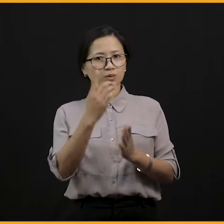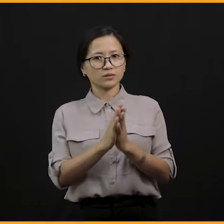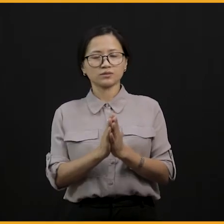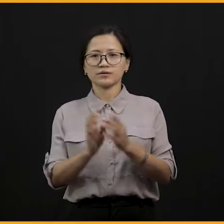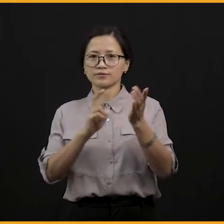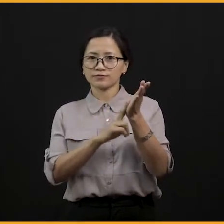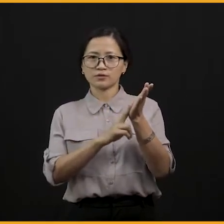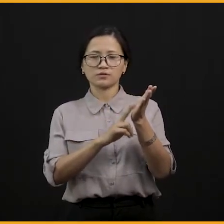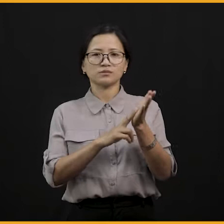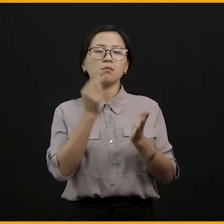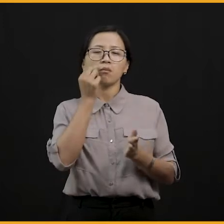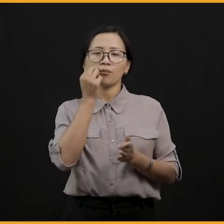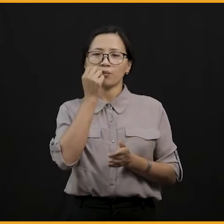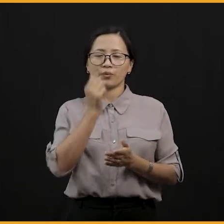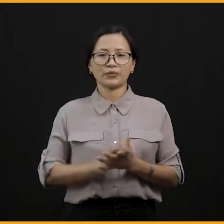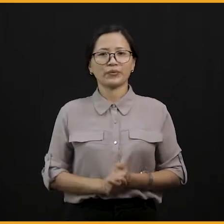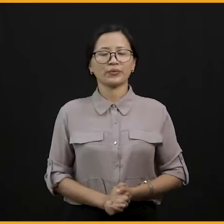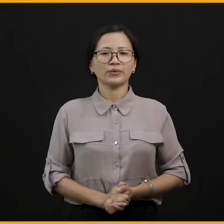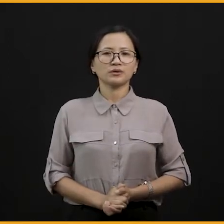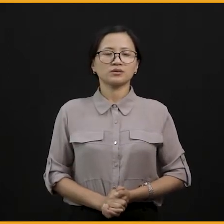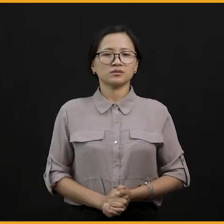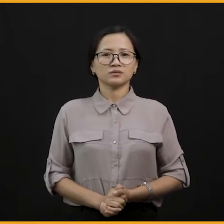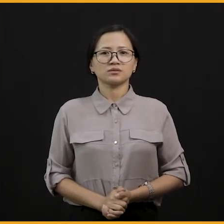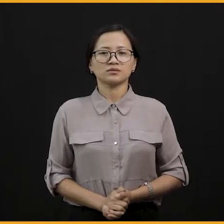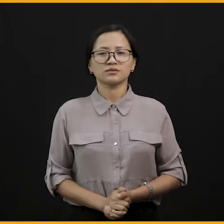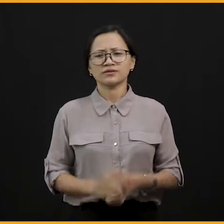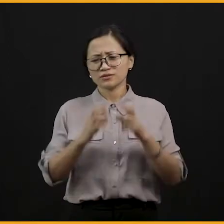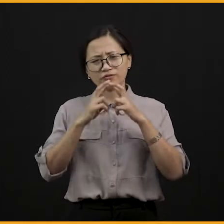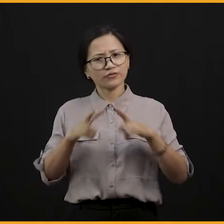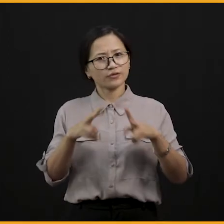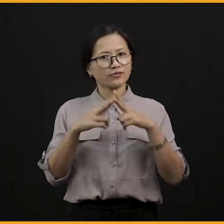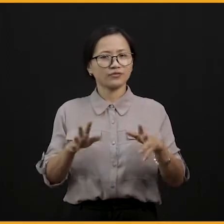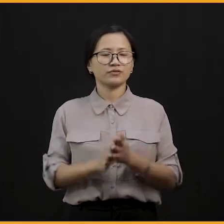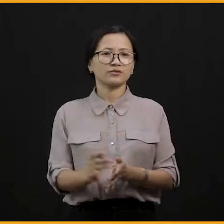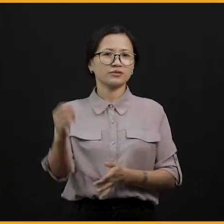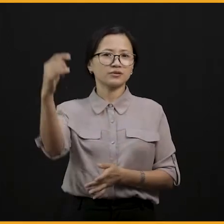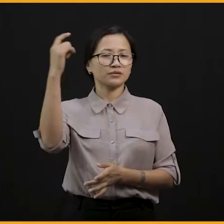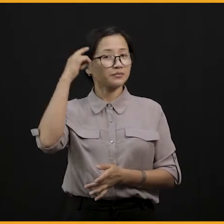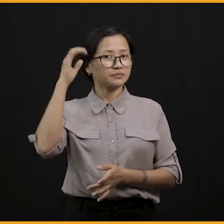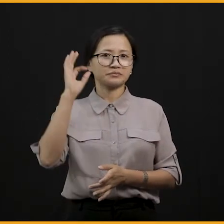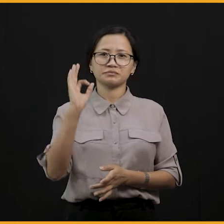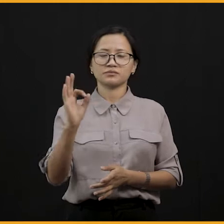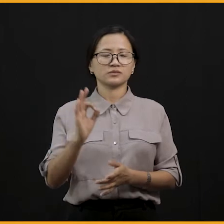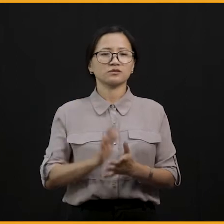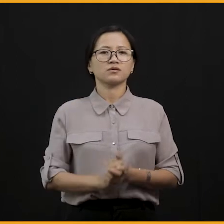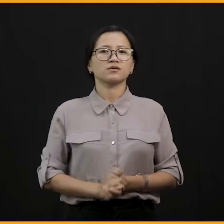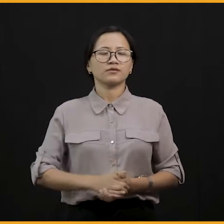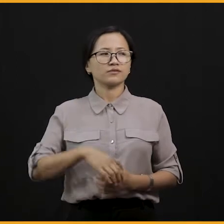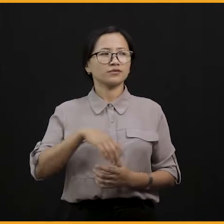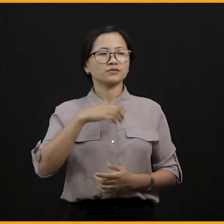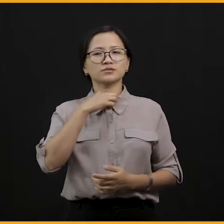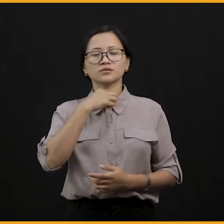not Vetso. Now, Vetso is very, very intelligent, okay? Very